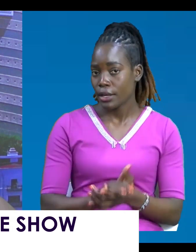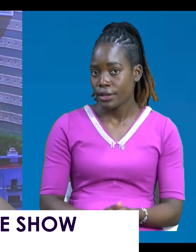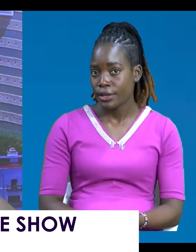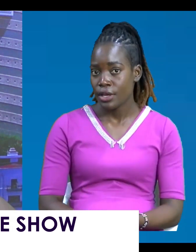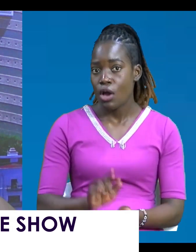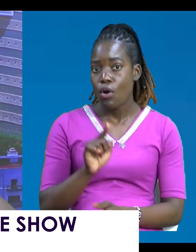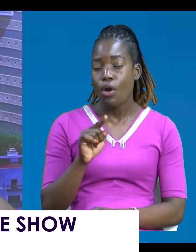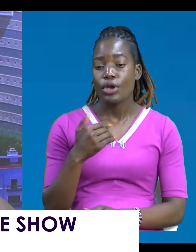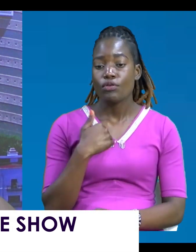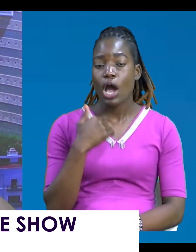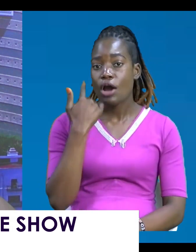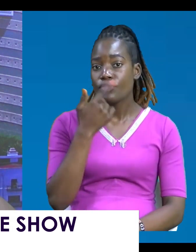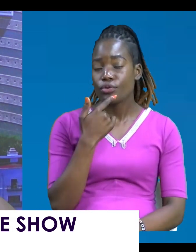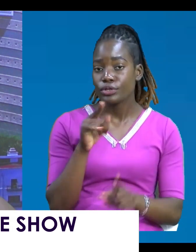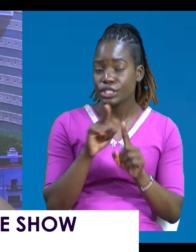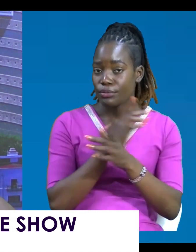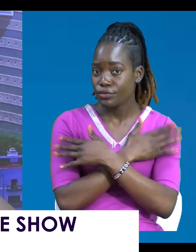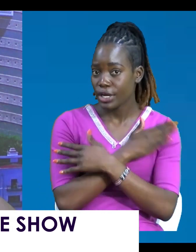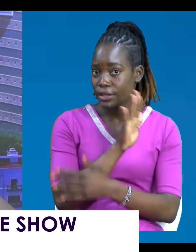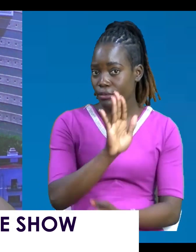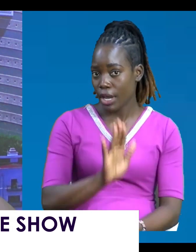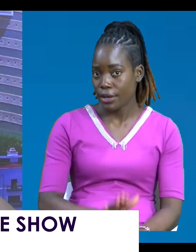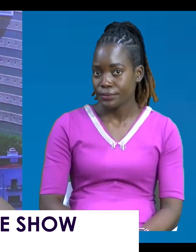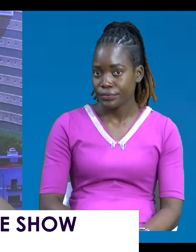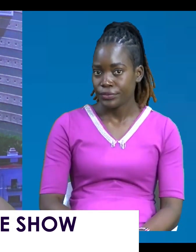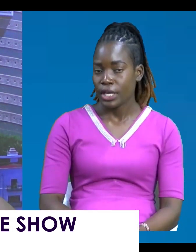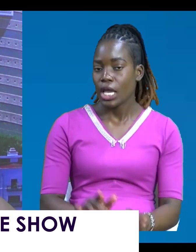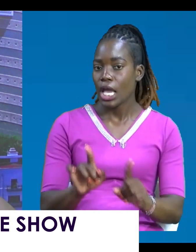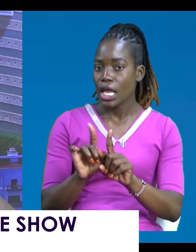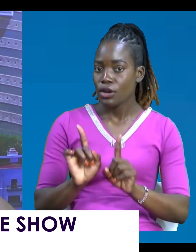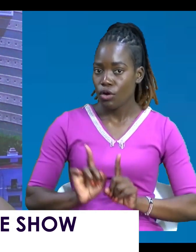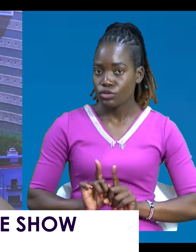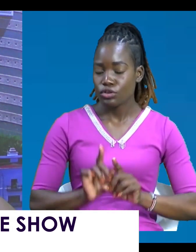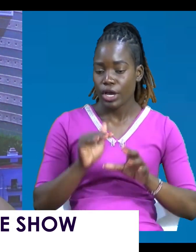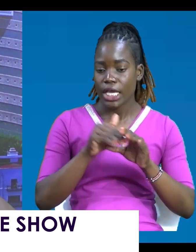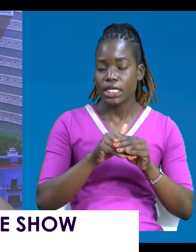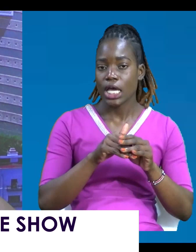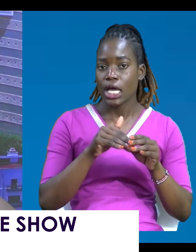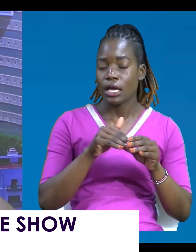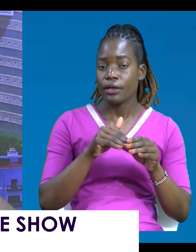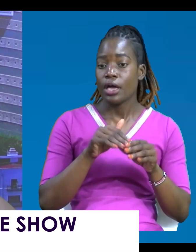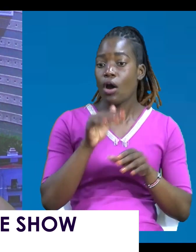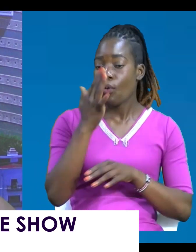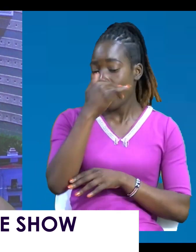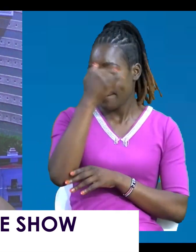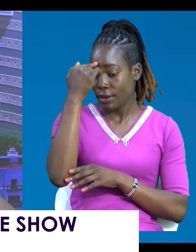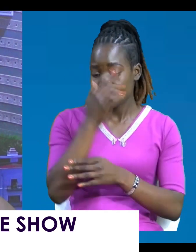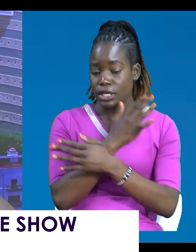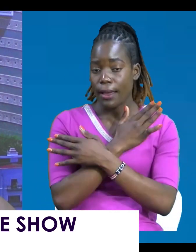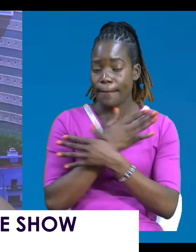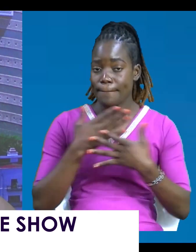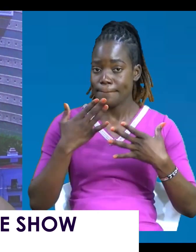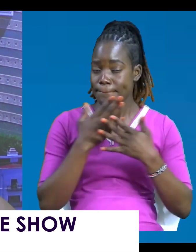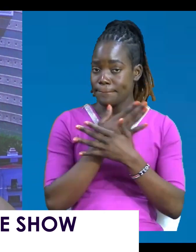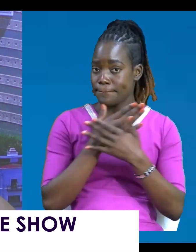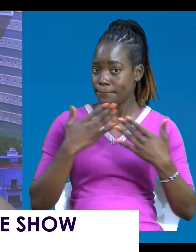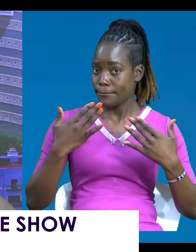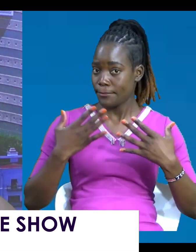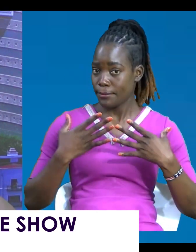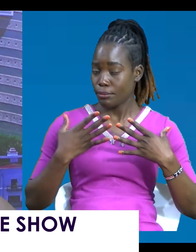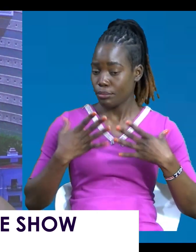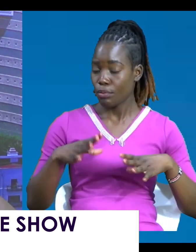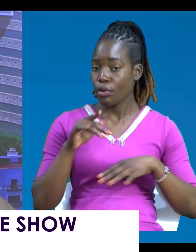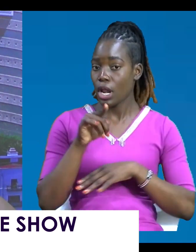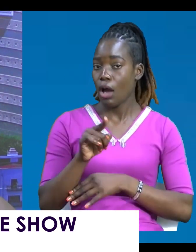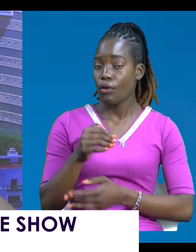Who do you have as a friend? Who do you have in your inner circle? Because these people will